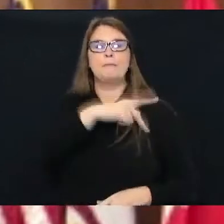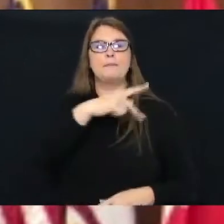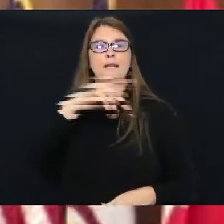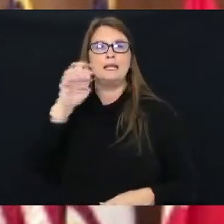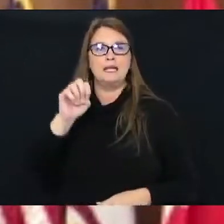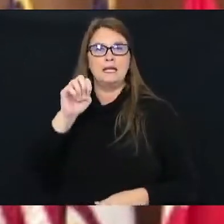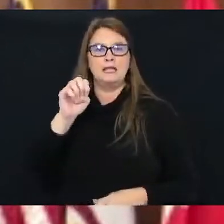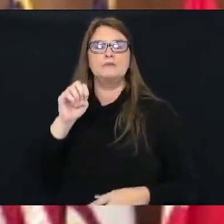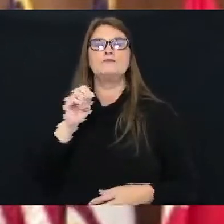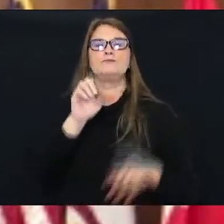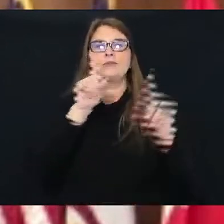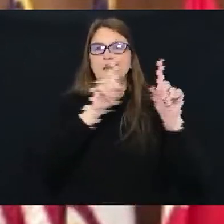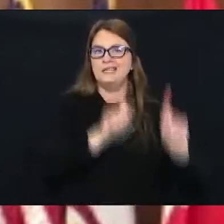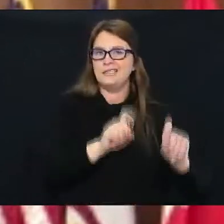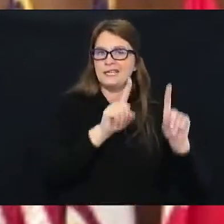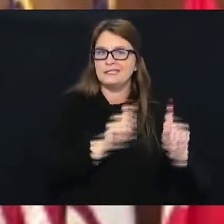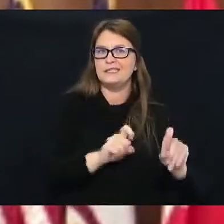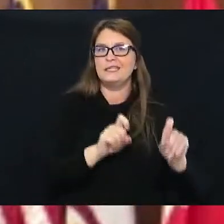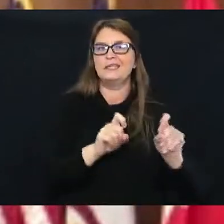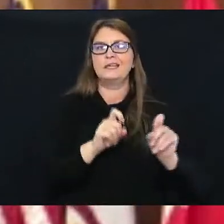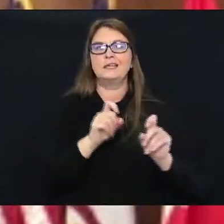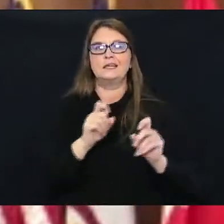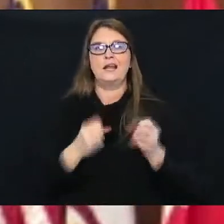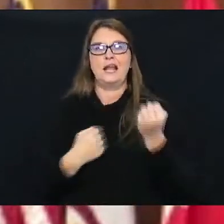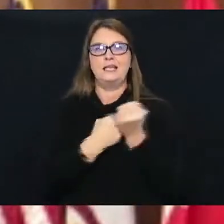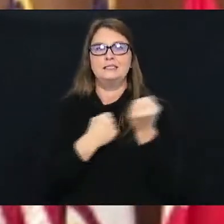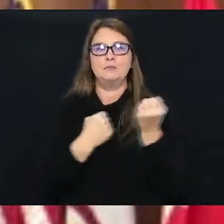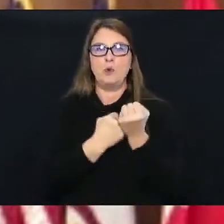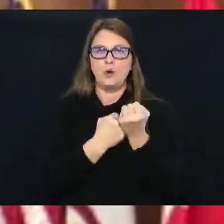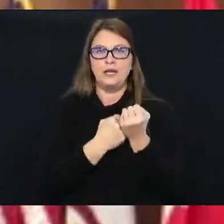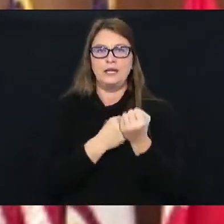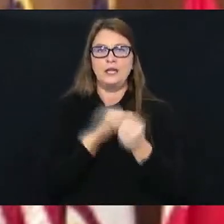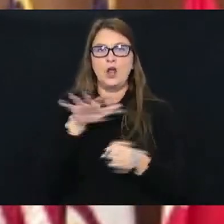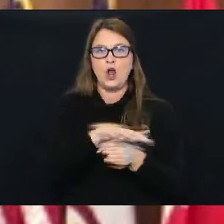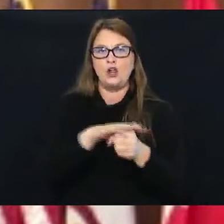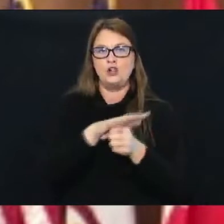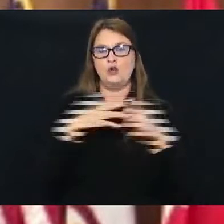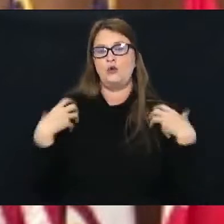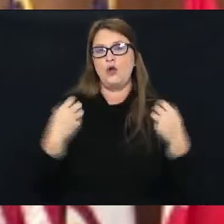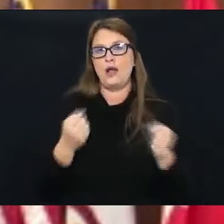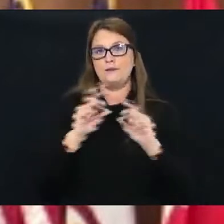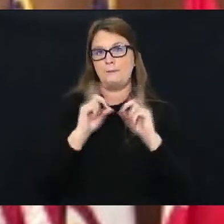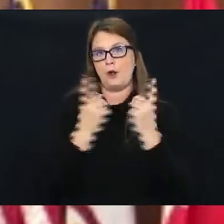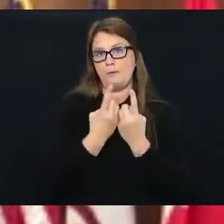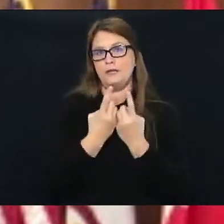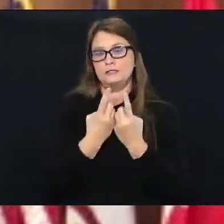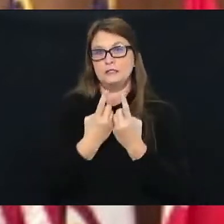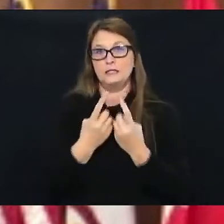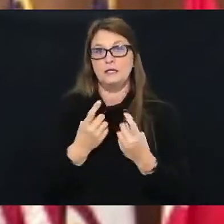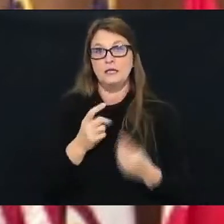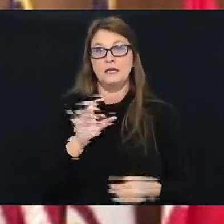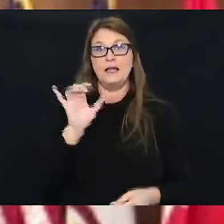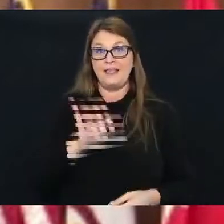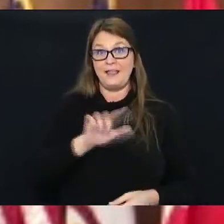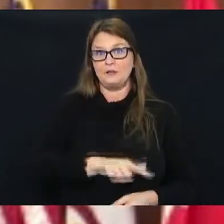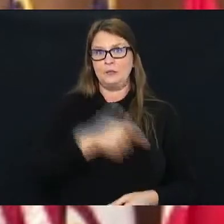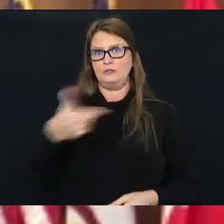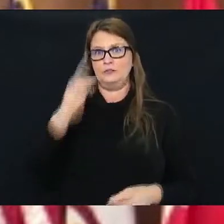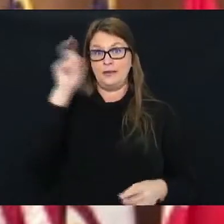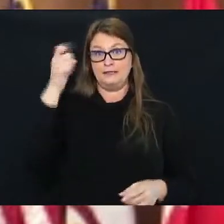equipment, testing, vaccinations, and supporting our local health departments. And so with that, sir, I'll turn it back over to